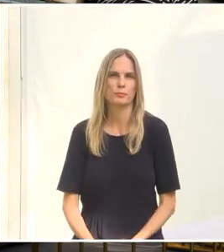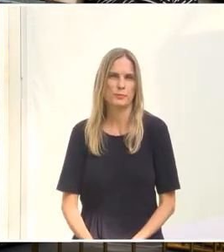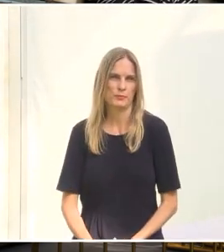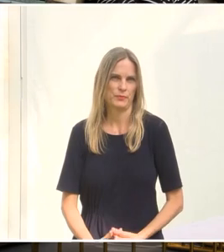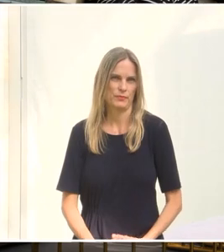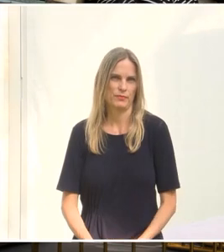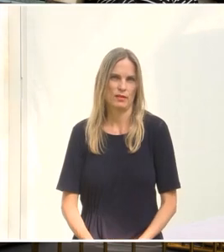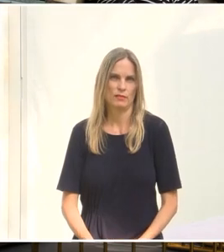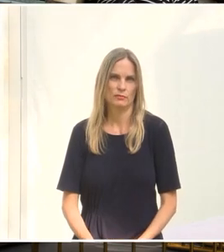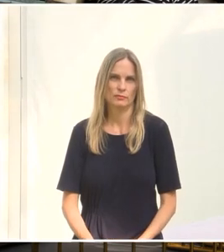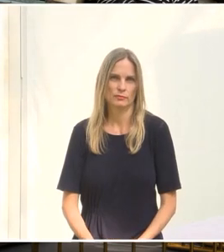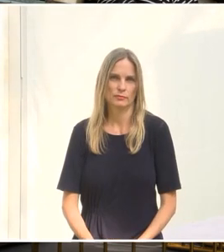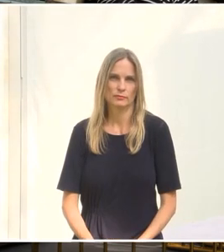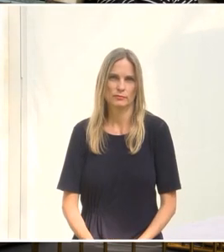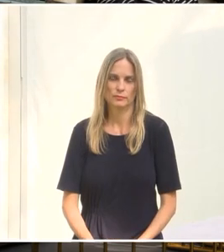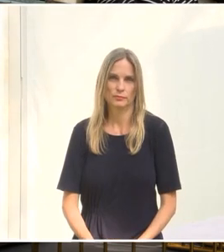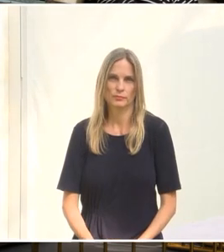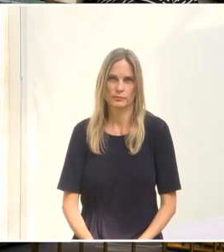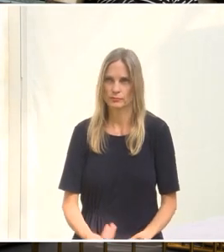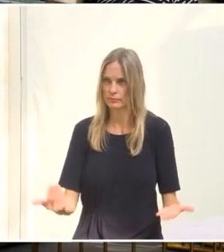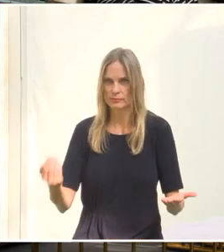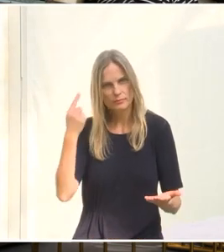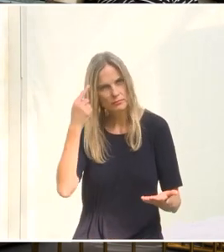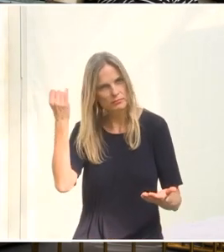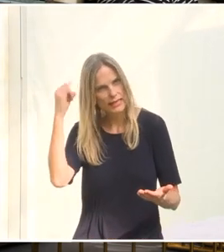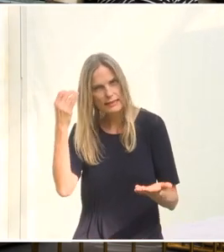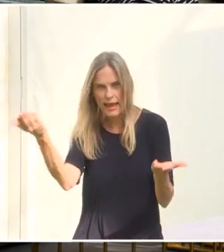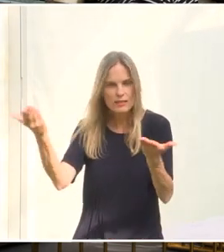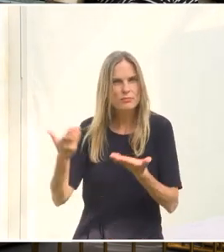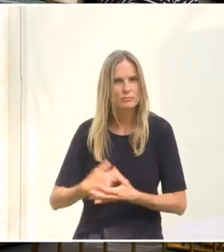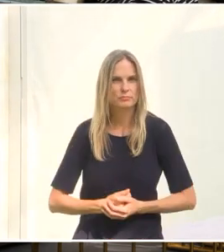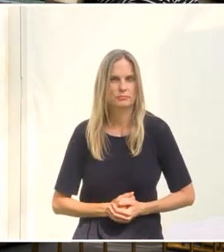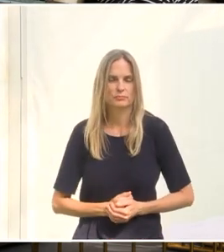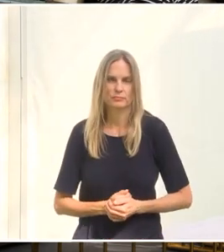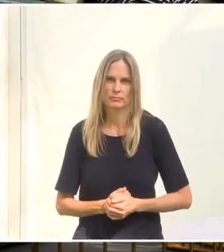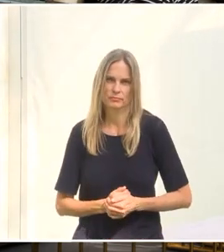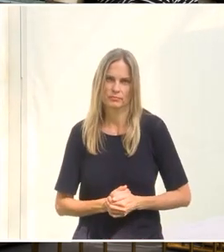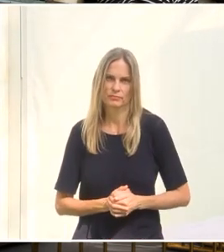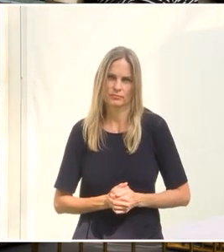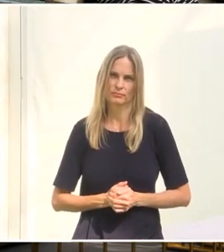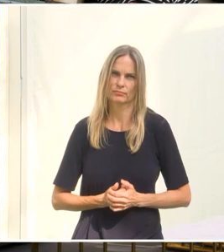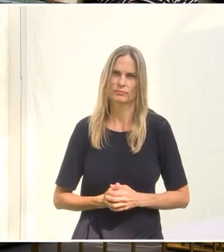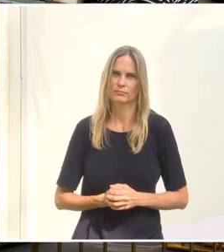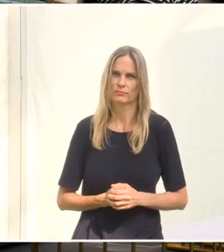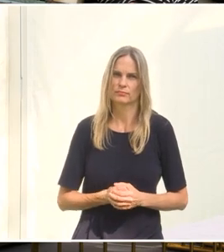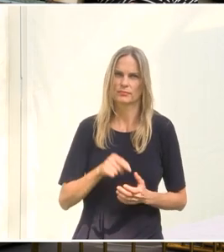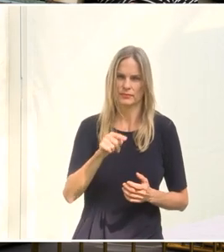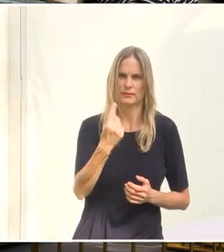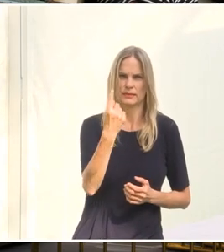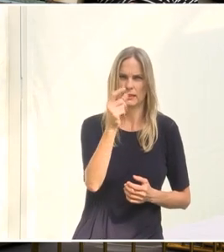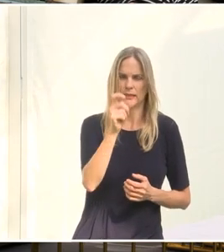Any thoughts? I have,